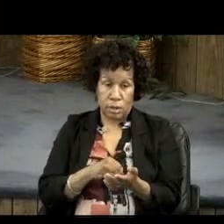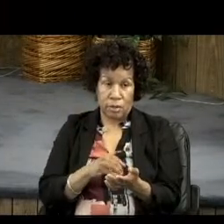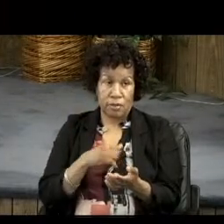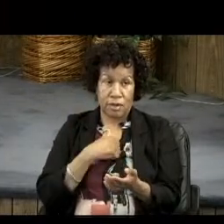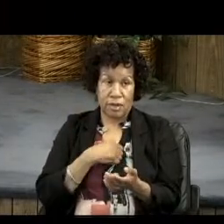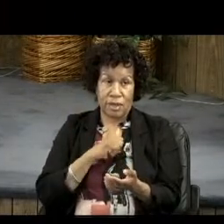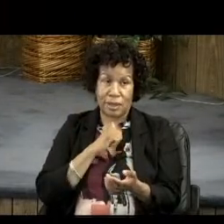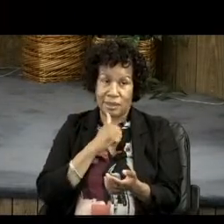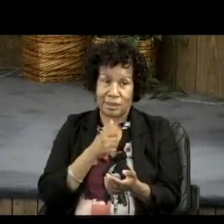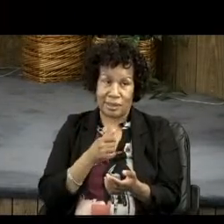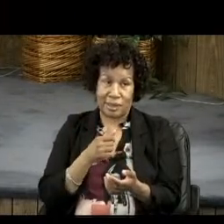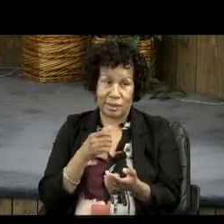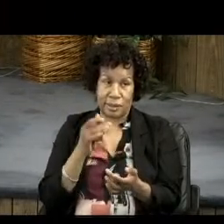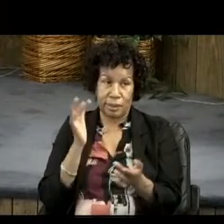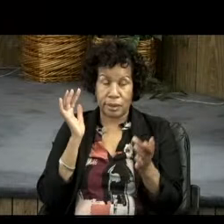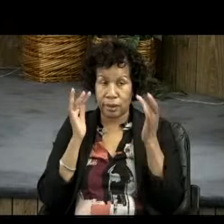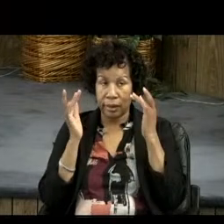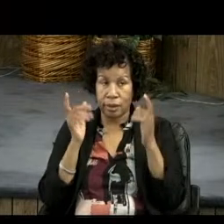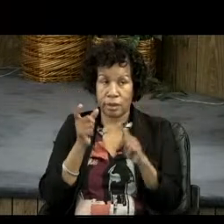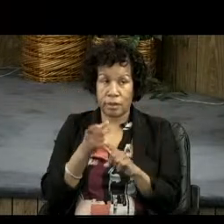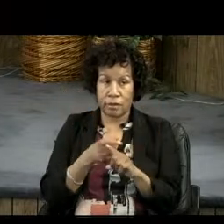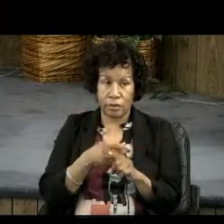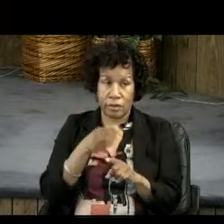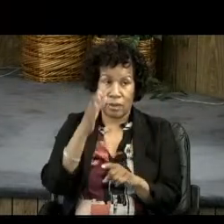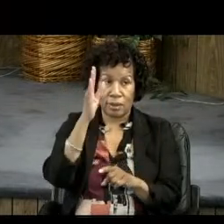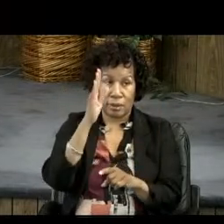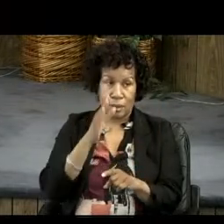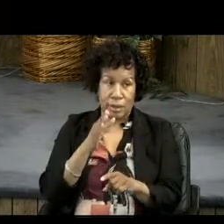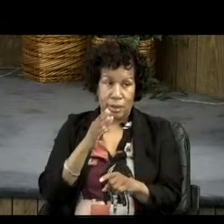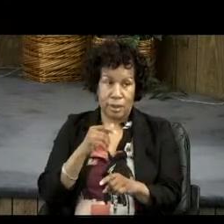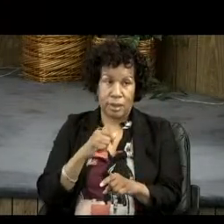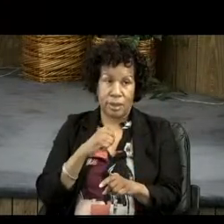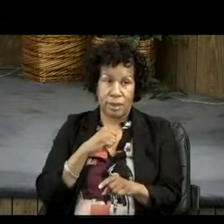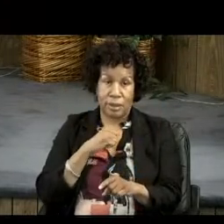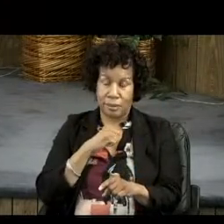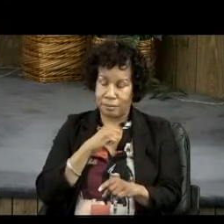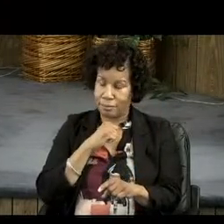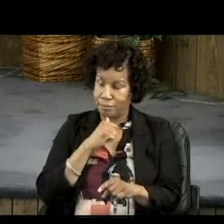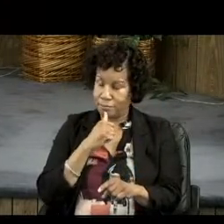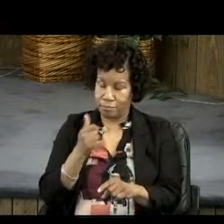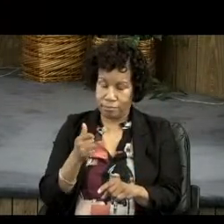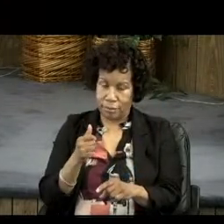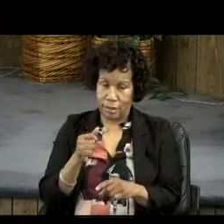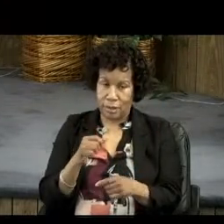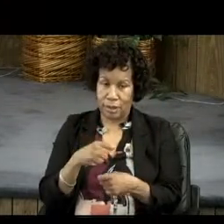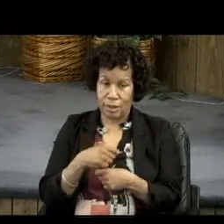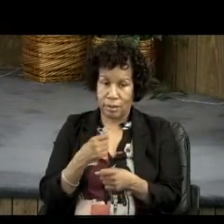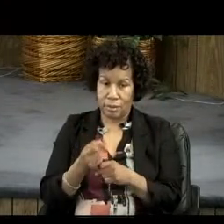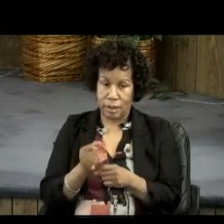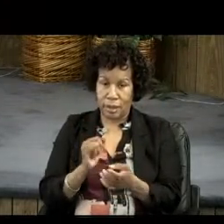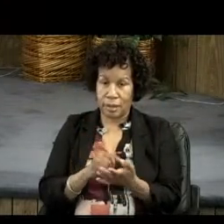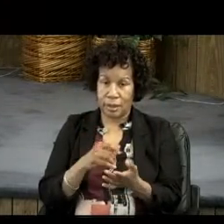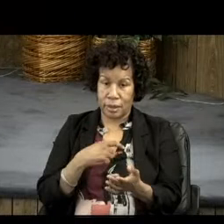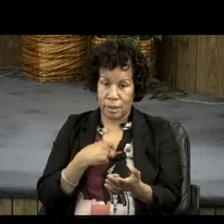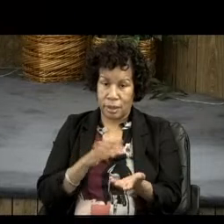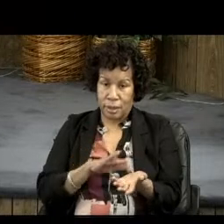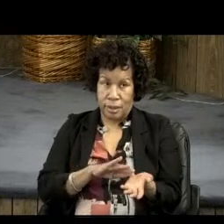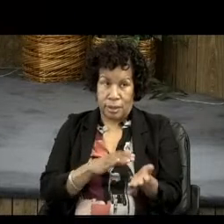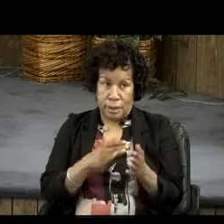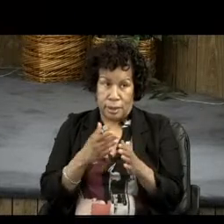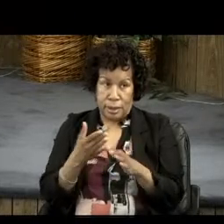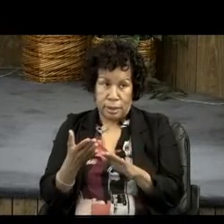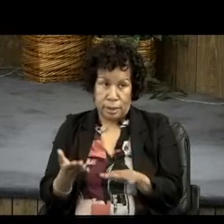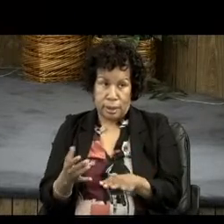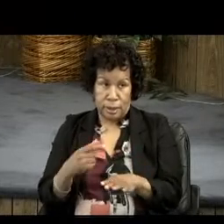make it. I don't think I can breathe until I hear from him. It's not because I'm in